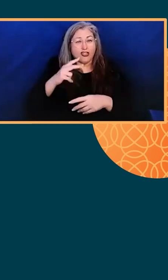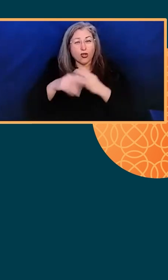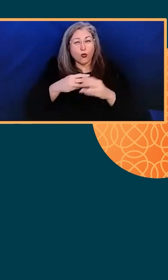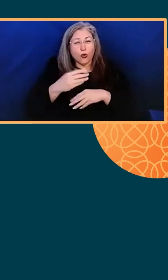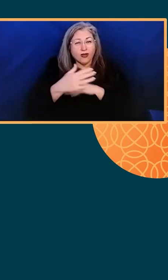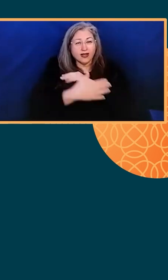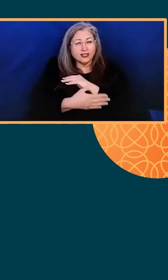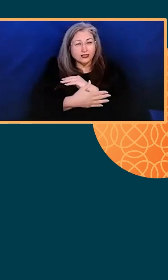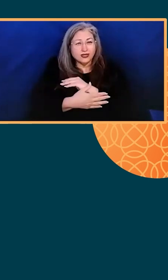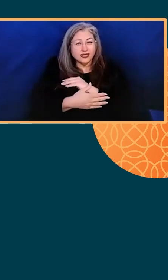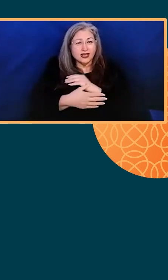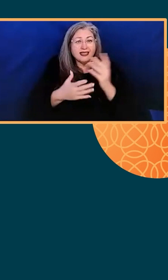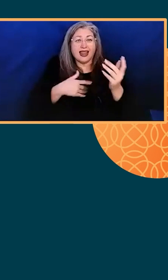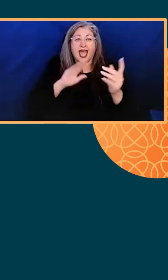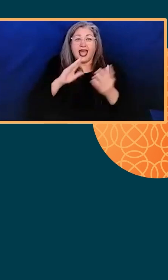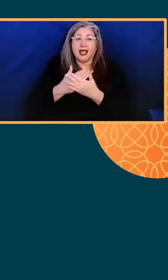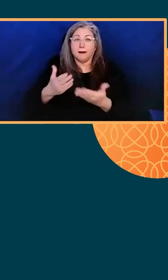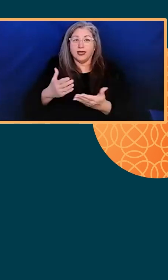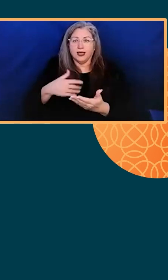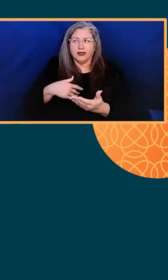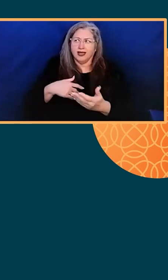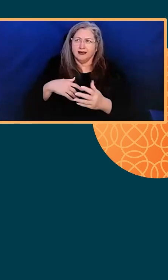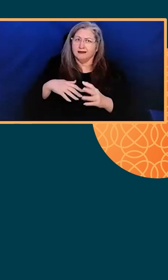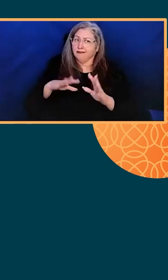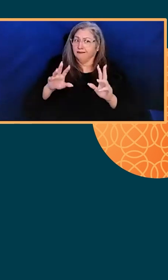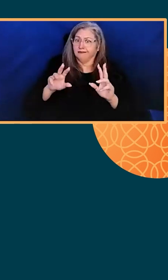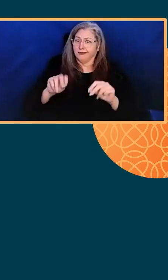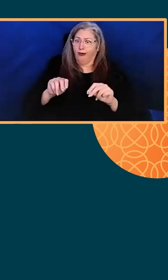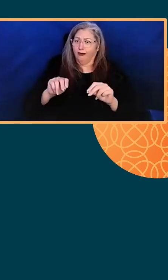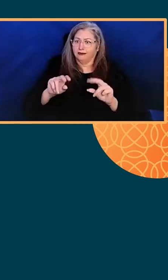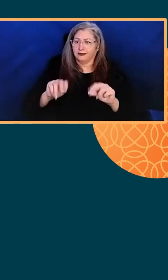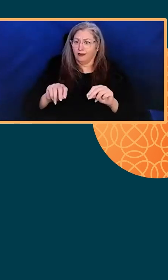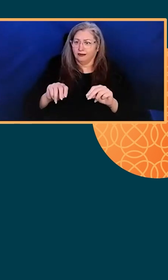country. And then I come here and it's like, no.